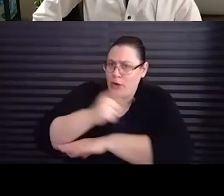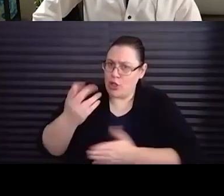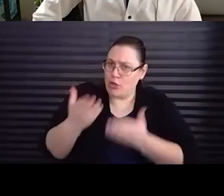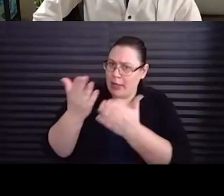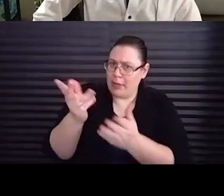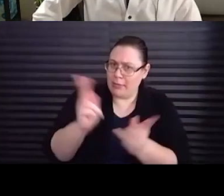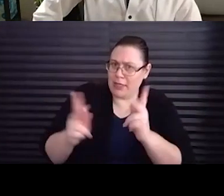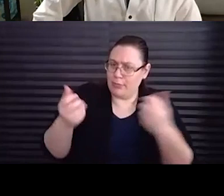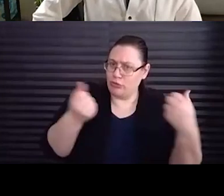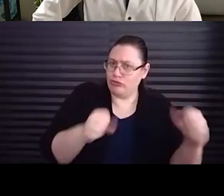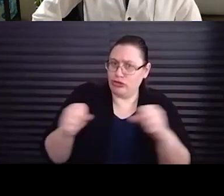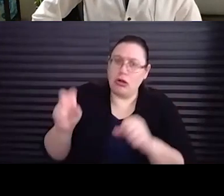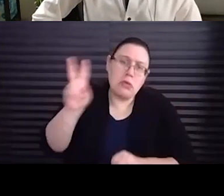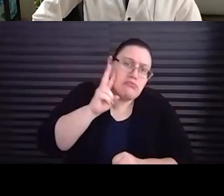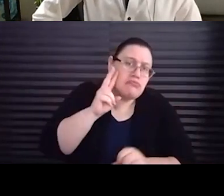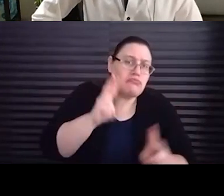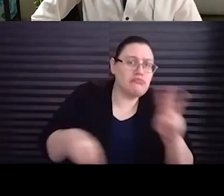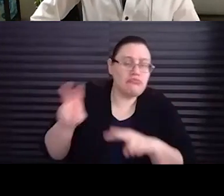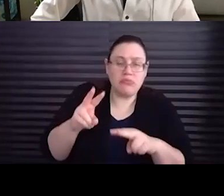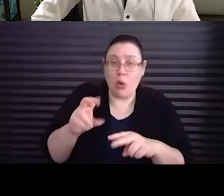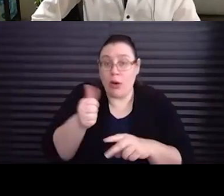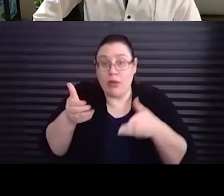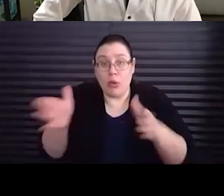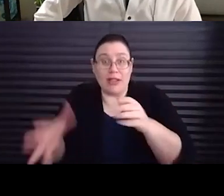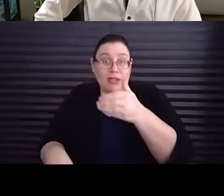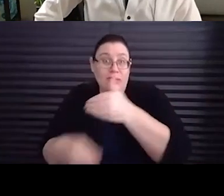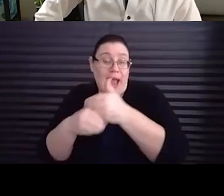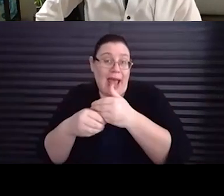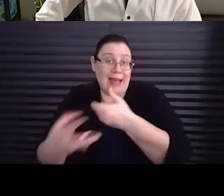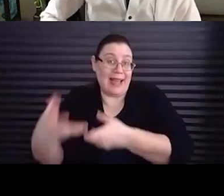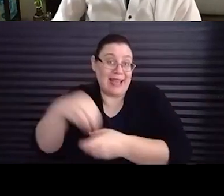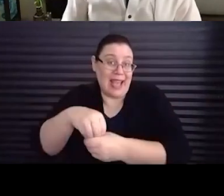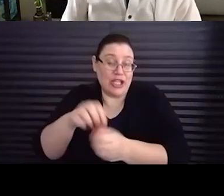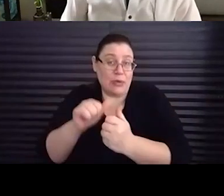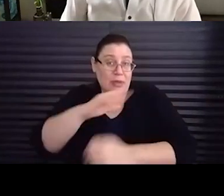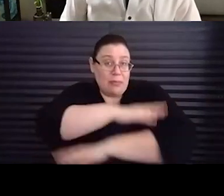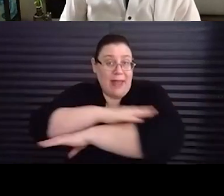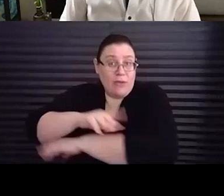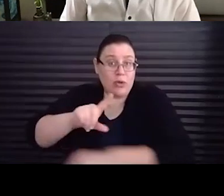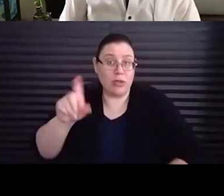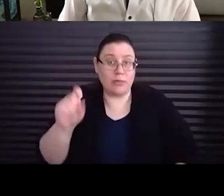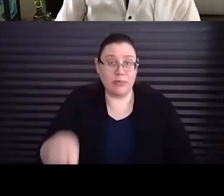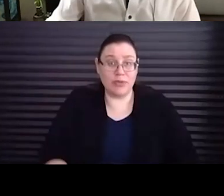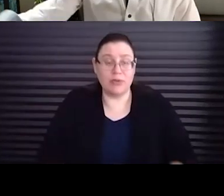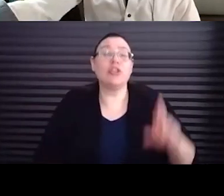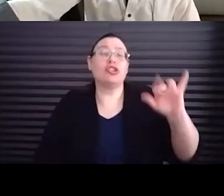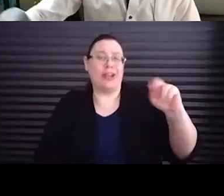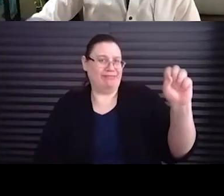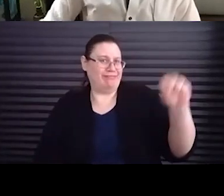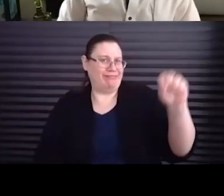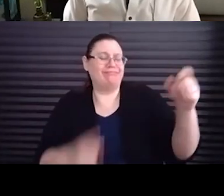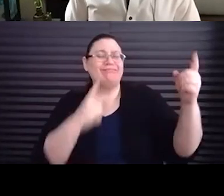out, and or other ways to increase engagement on these platforms? Yeah, I very much agree